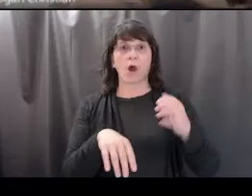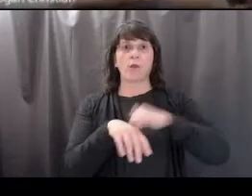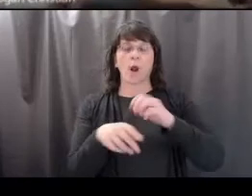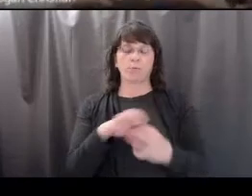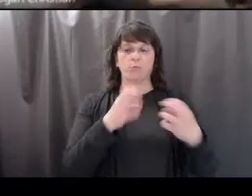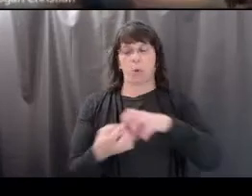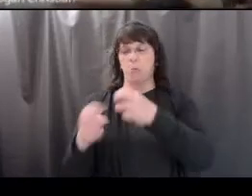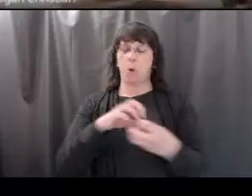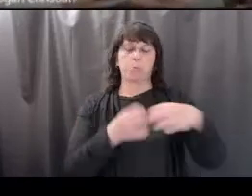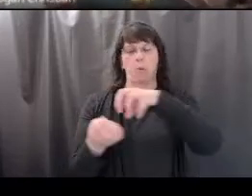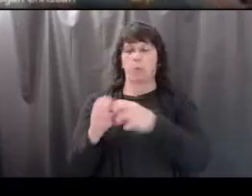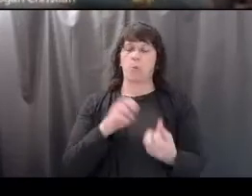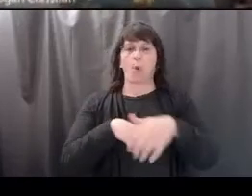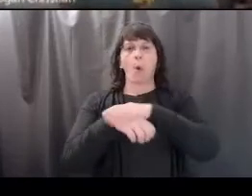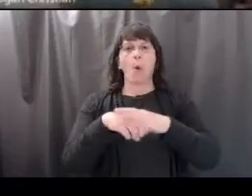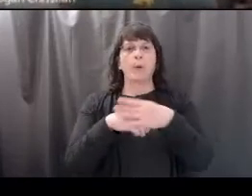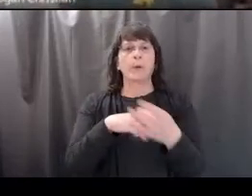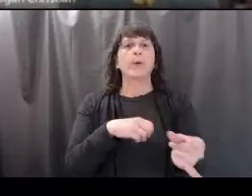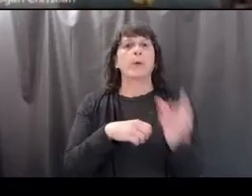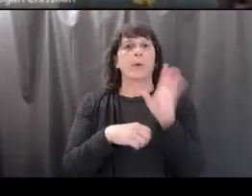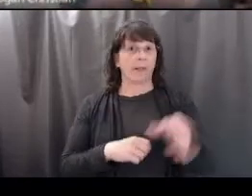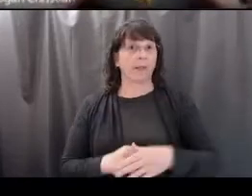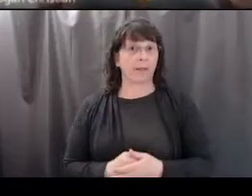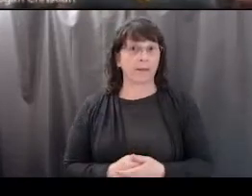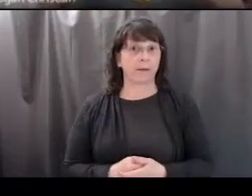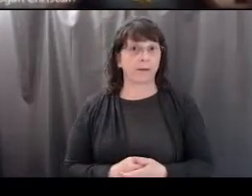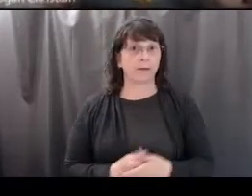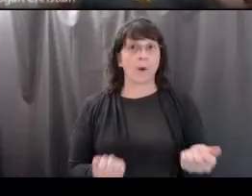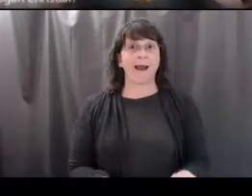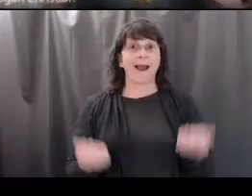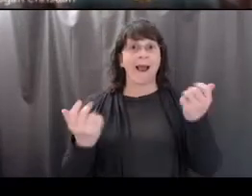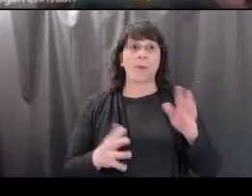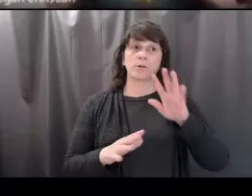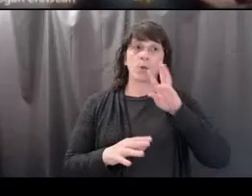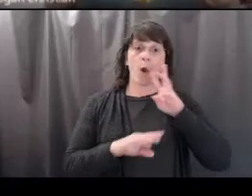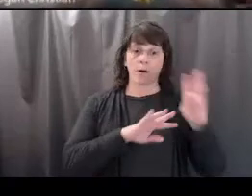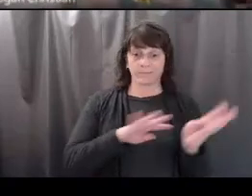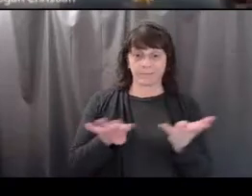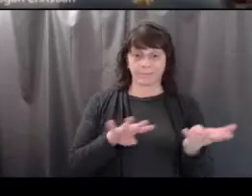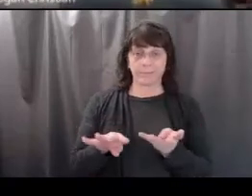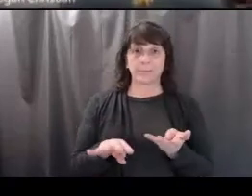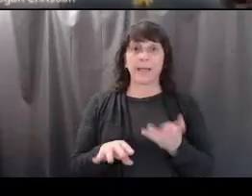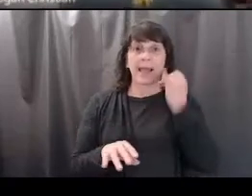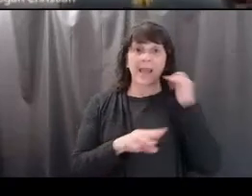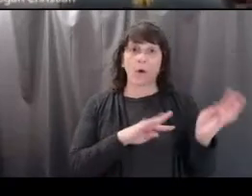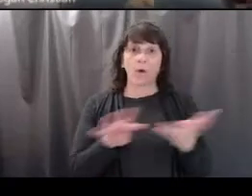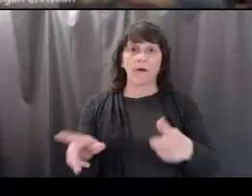rocks along the bottom and polish them and make them smoother. So the amount of river water there is and how quickly it's